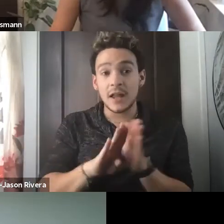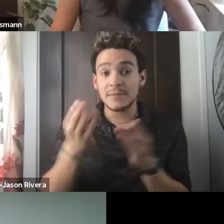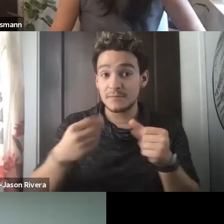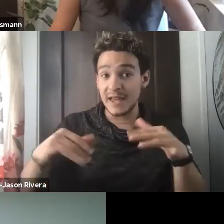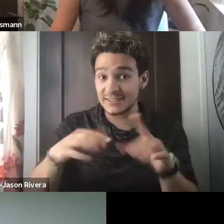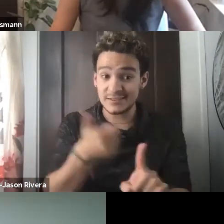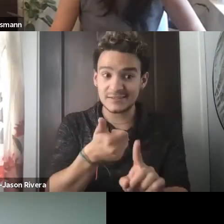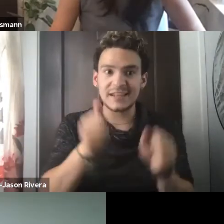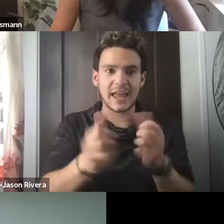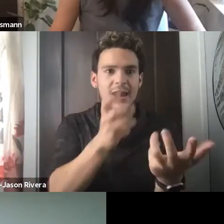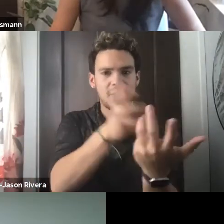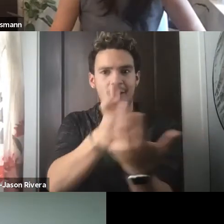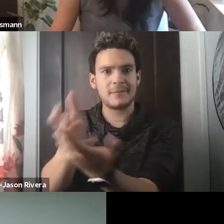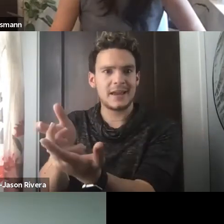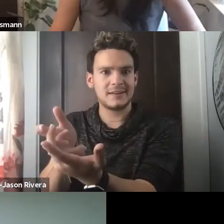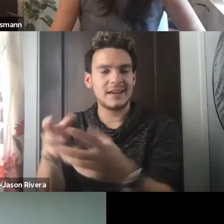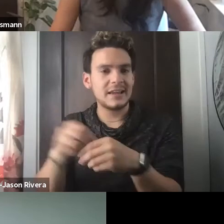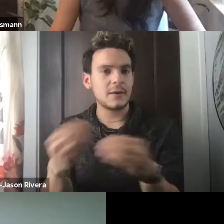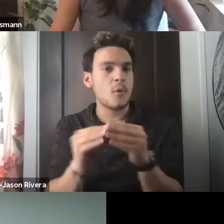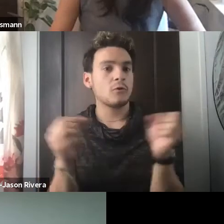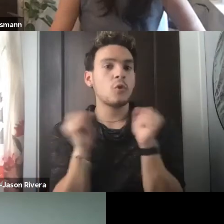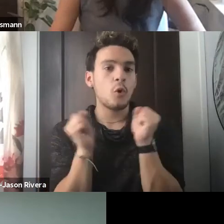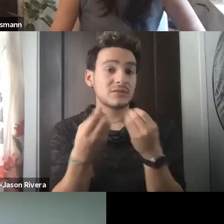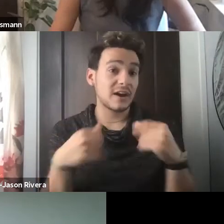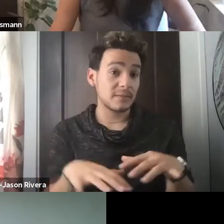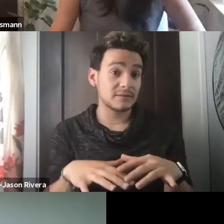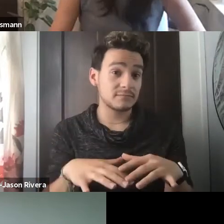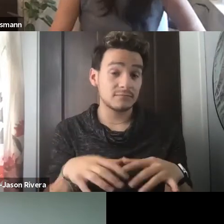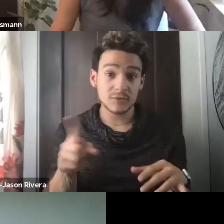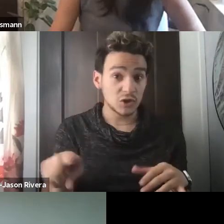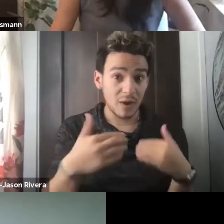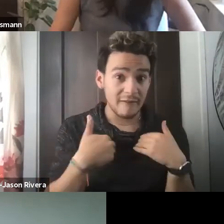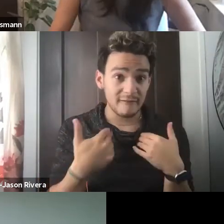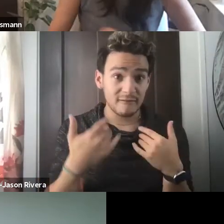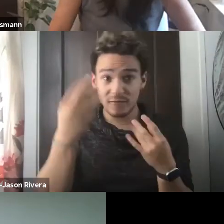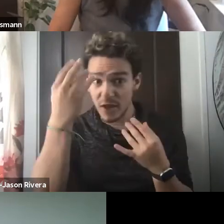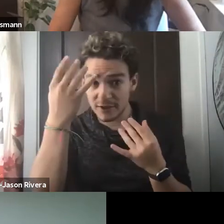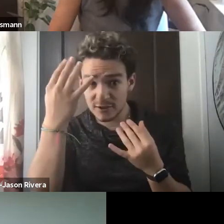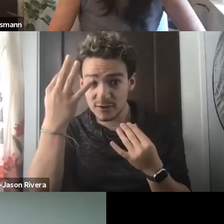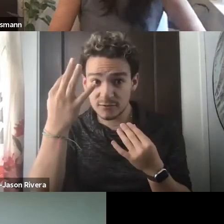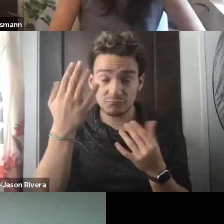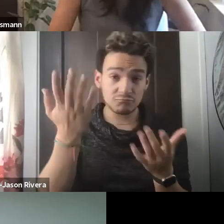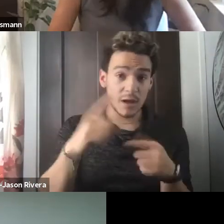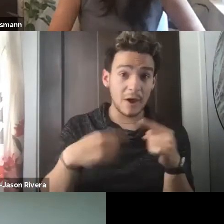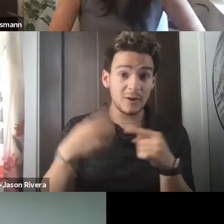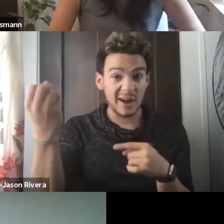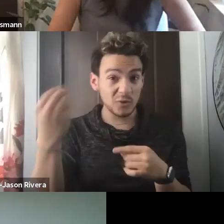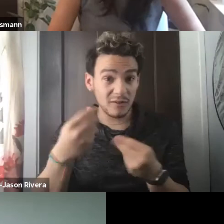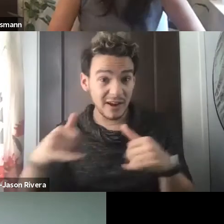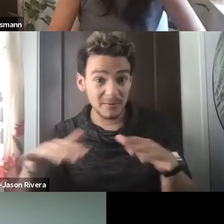that can accommodate in the colder times? Does anyone have any insight or thought into outdoor? Or?